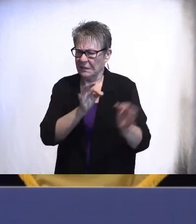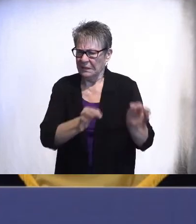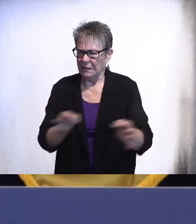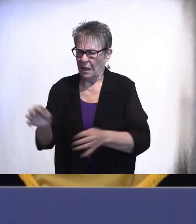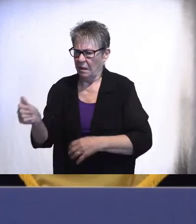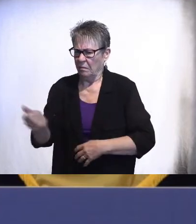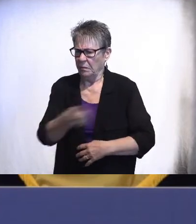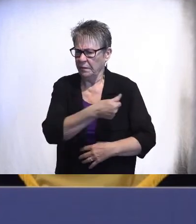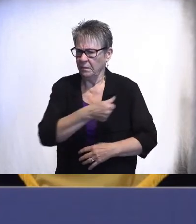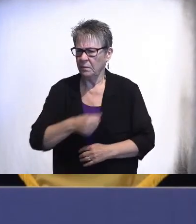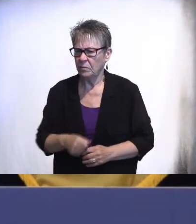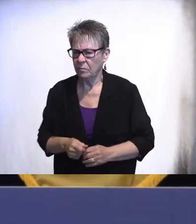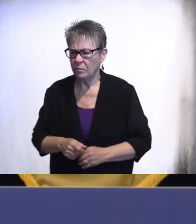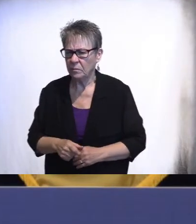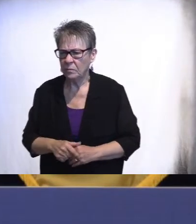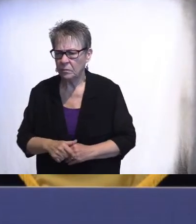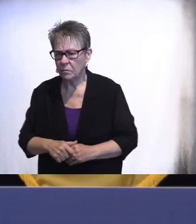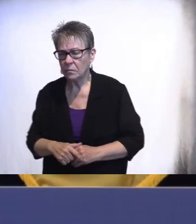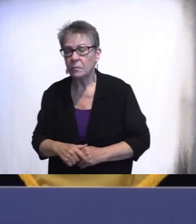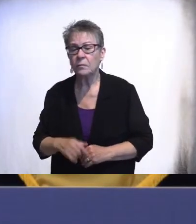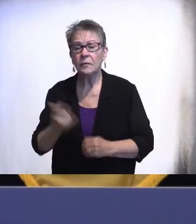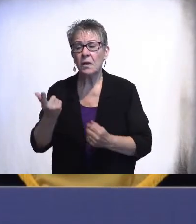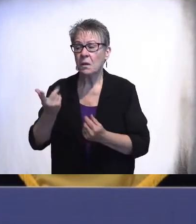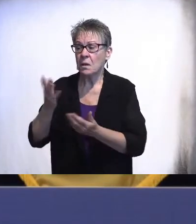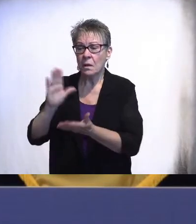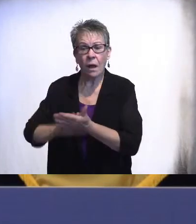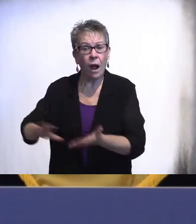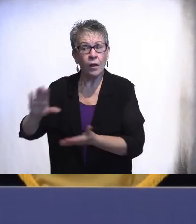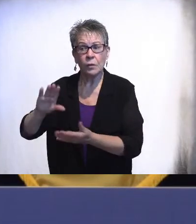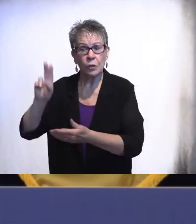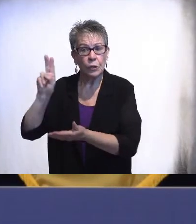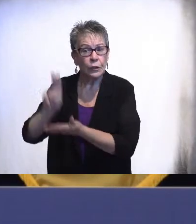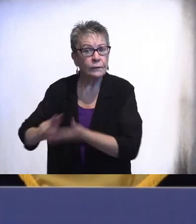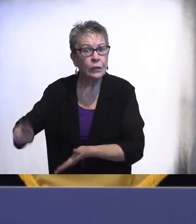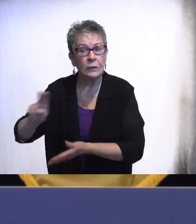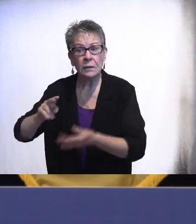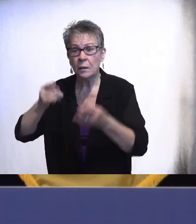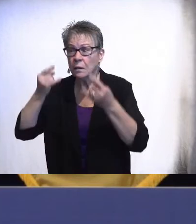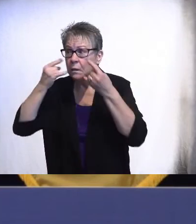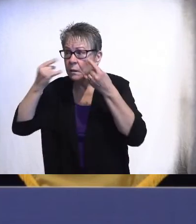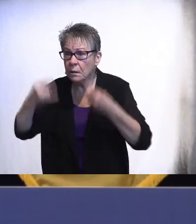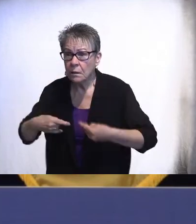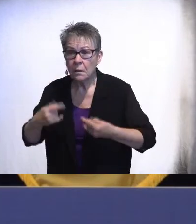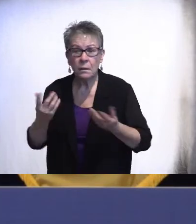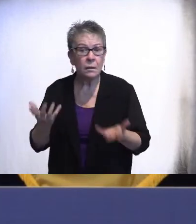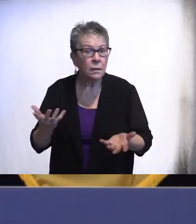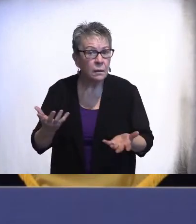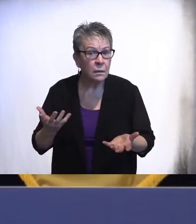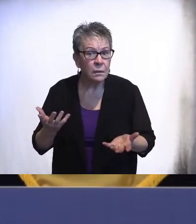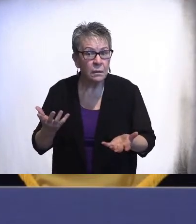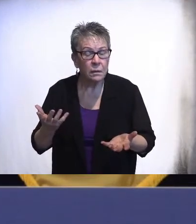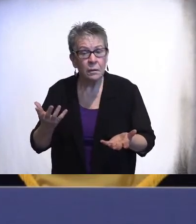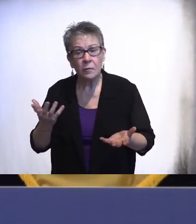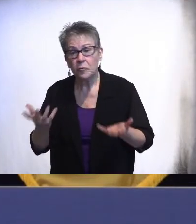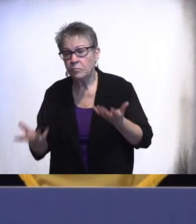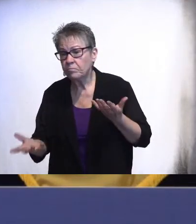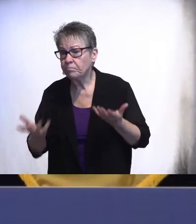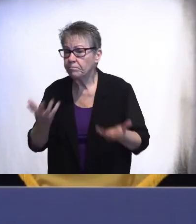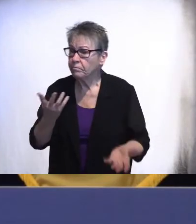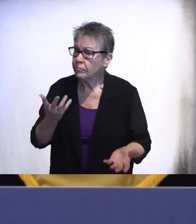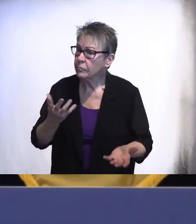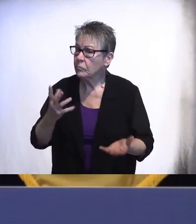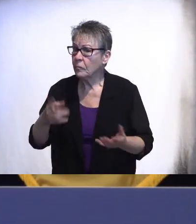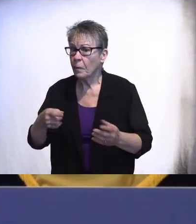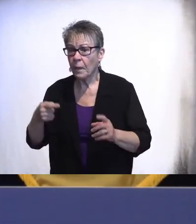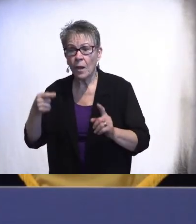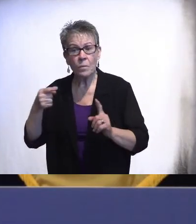we are making a statement today that inside of in education communities, that